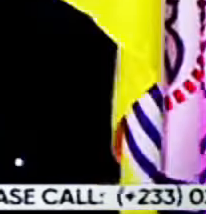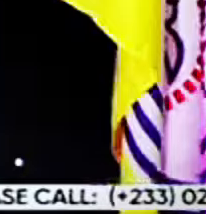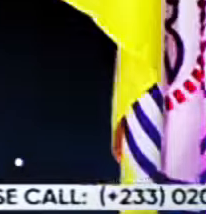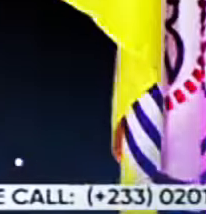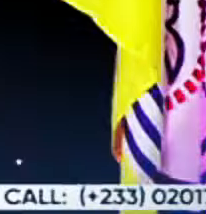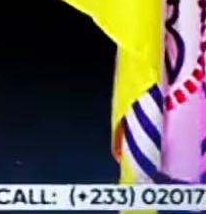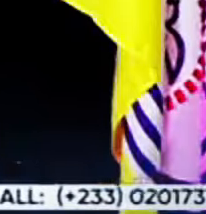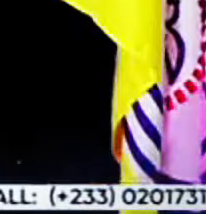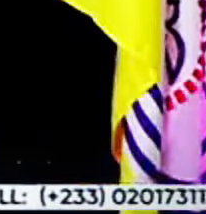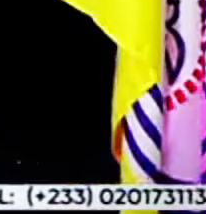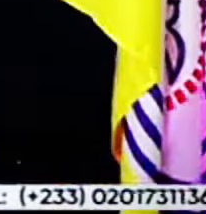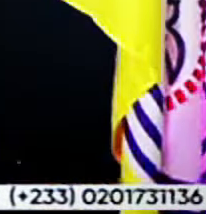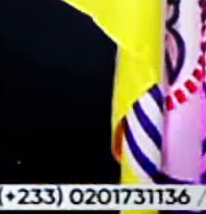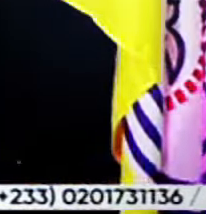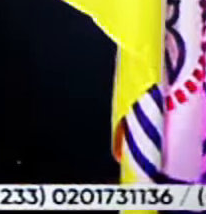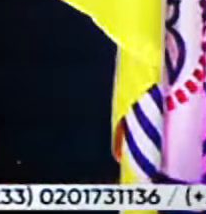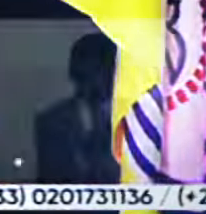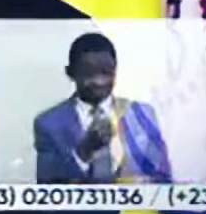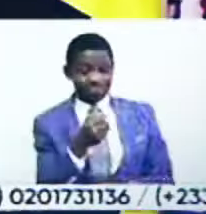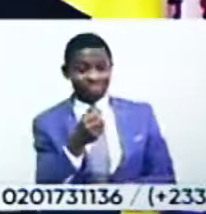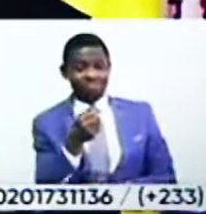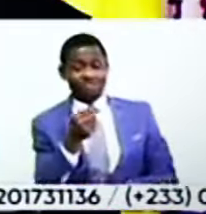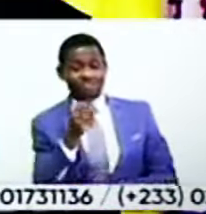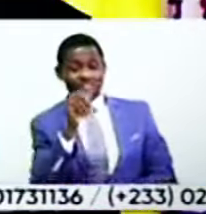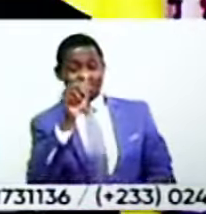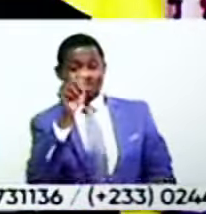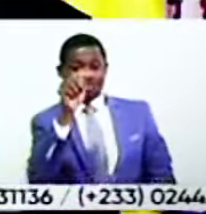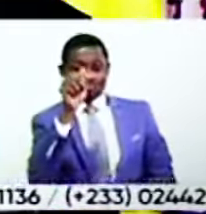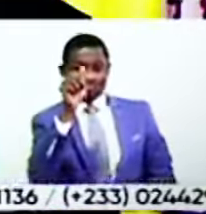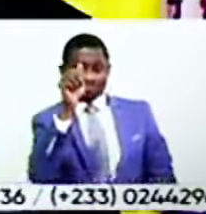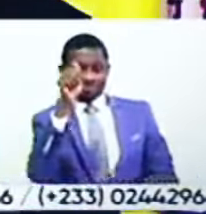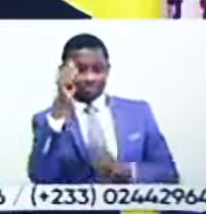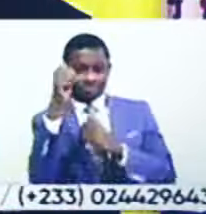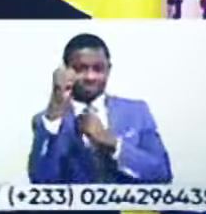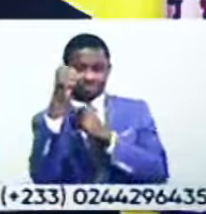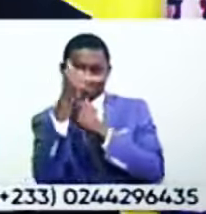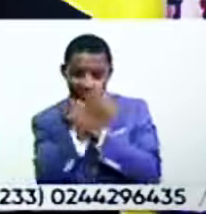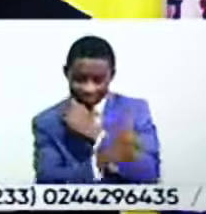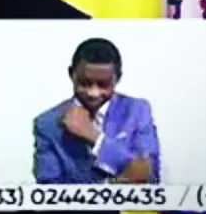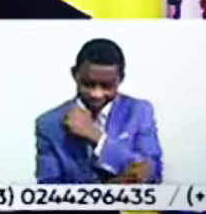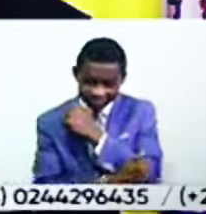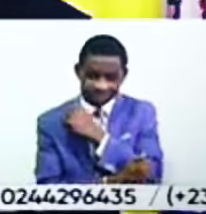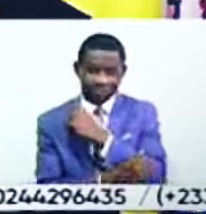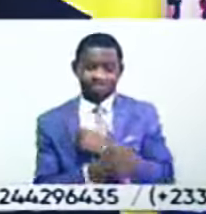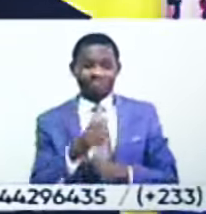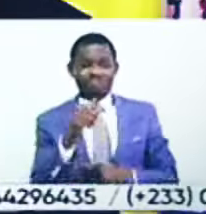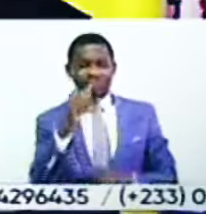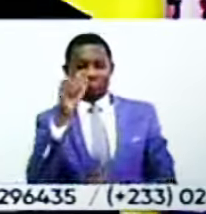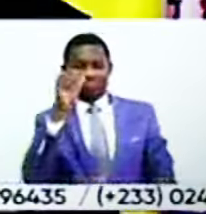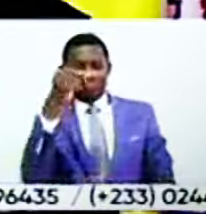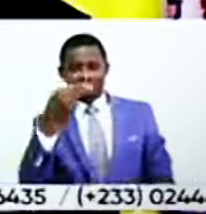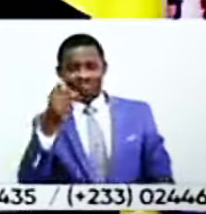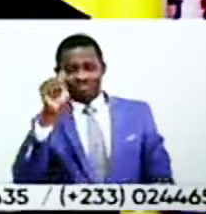take Abraham, straight away Hagar will come. If you take